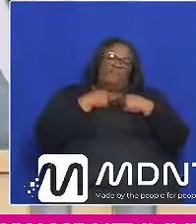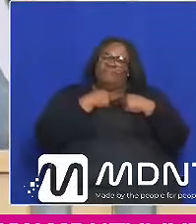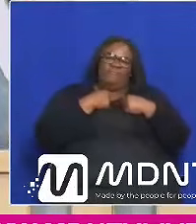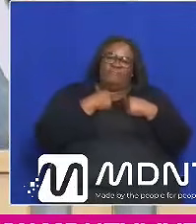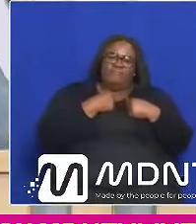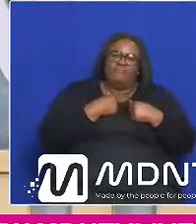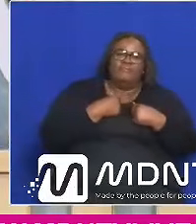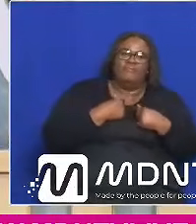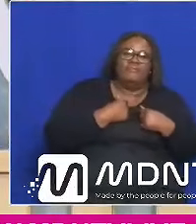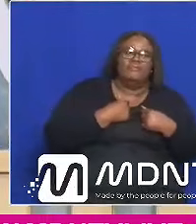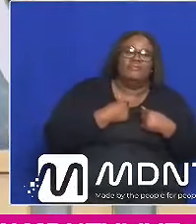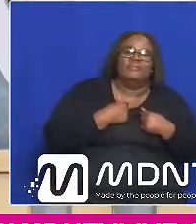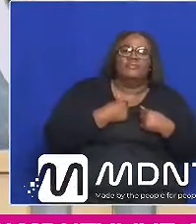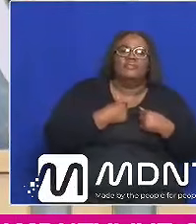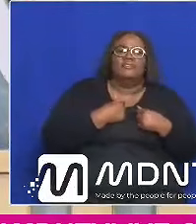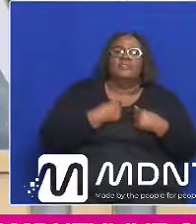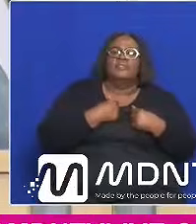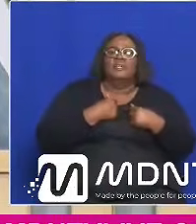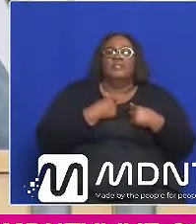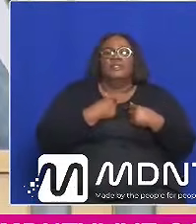to that. So